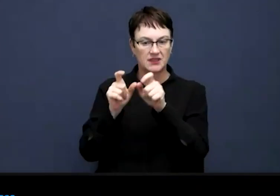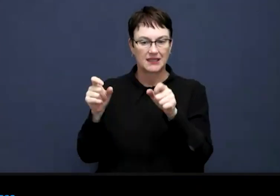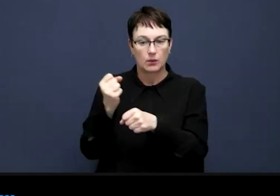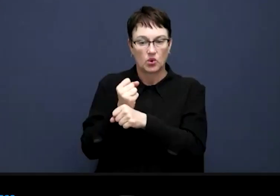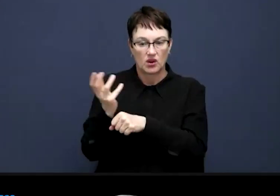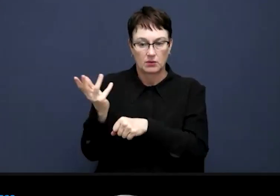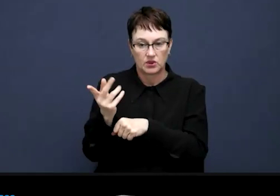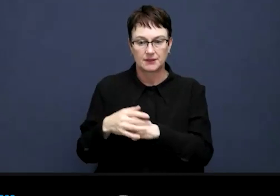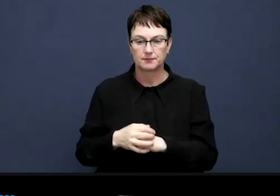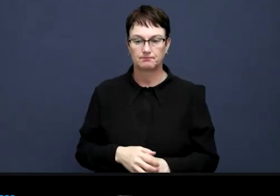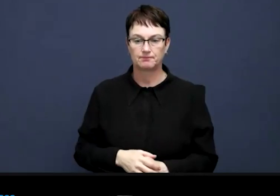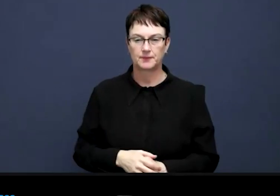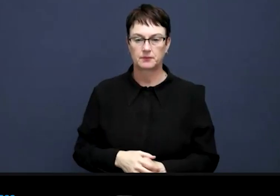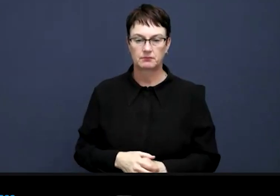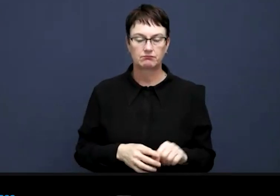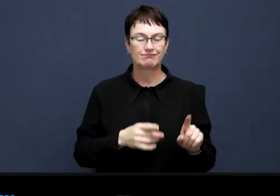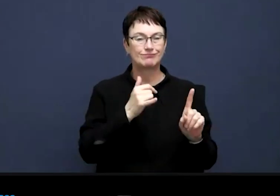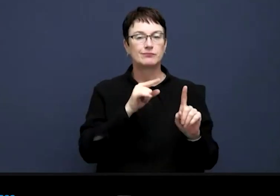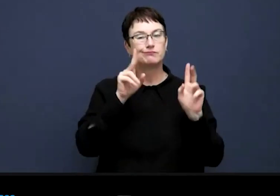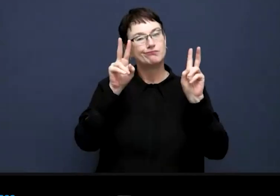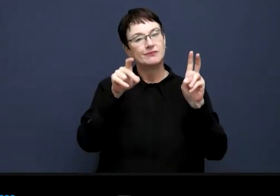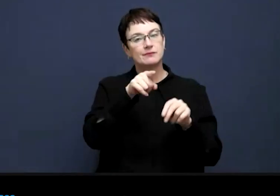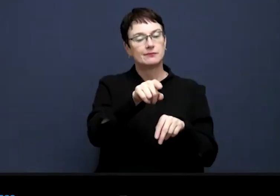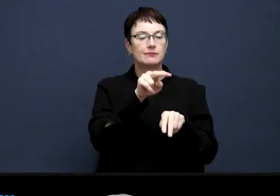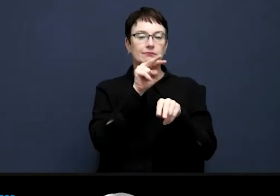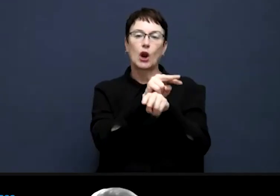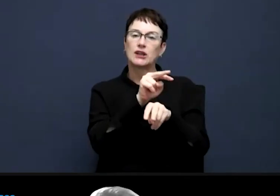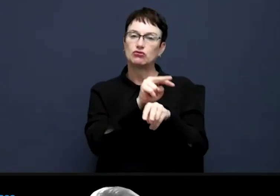very interesting point about the good enough. I would like to get back to that one.